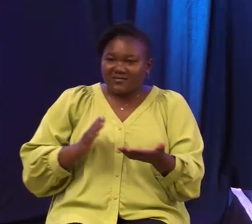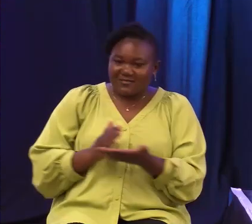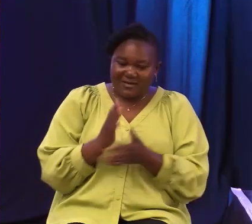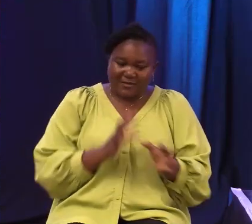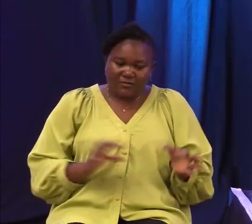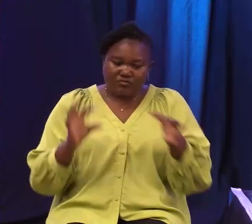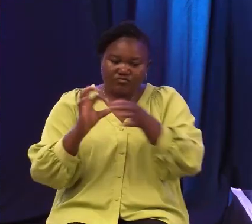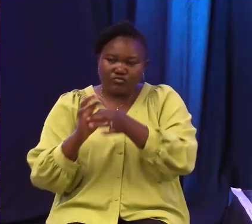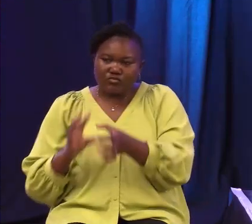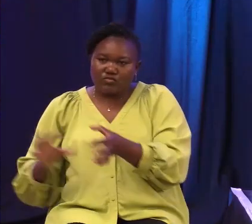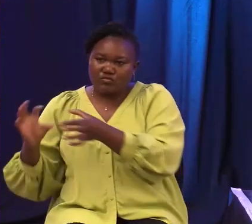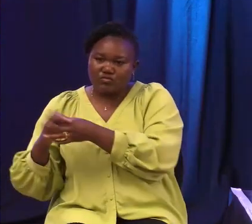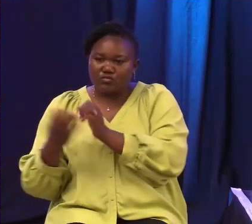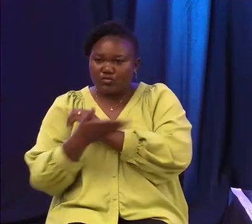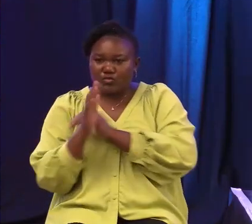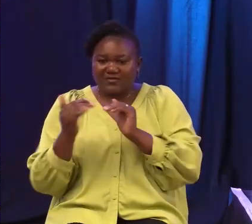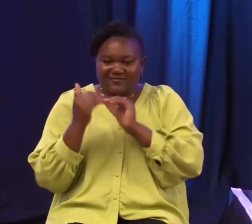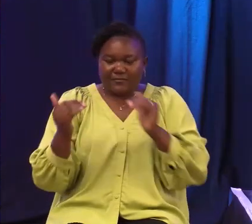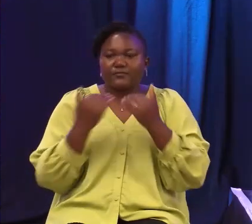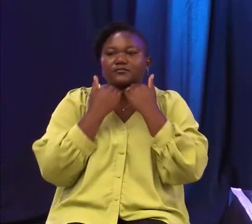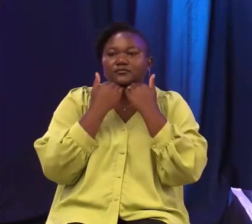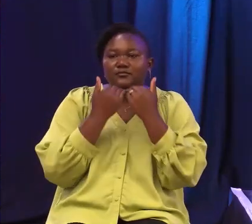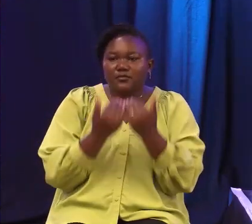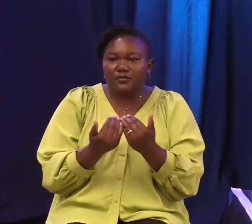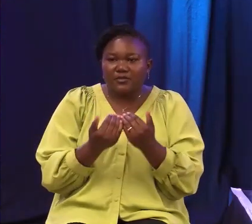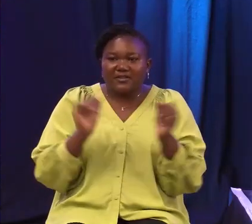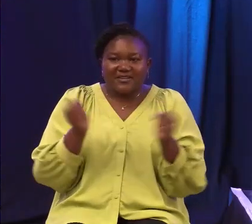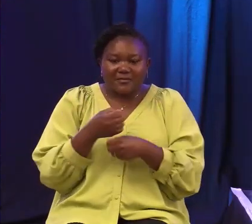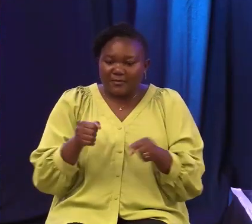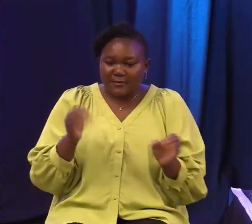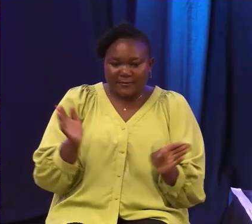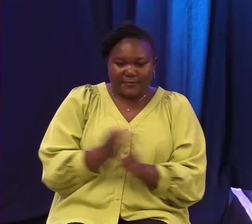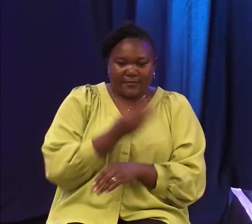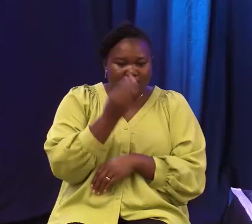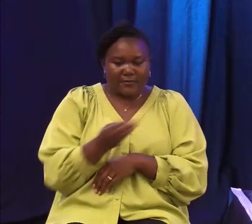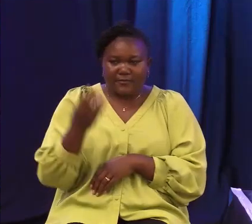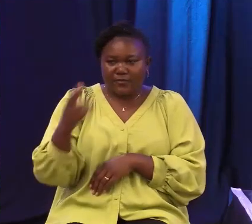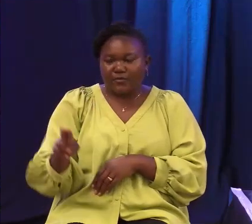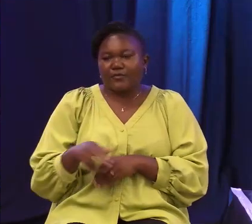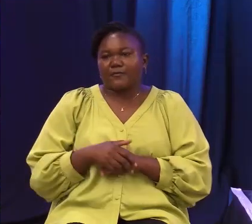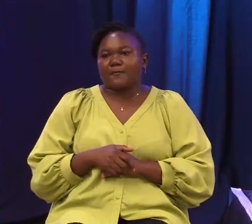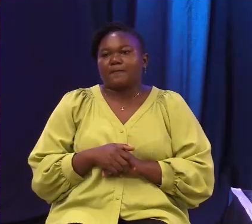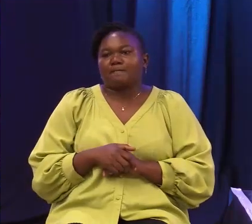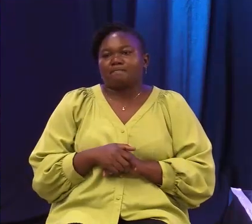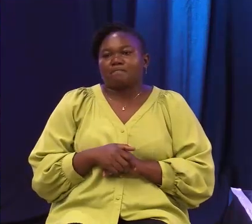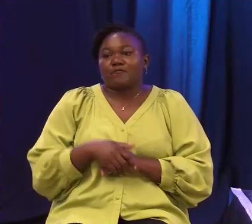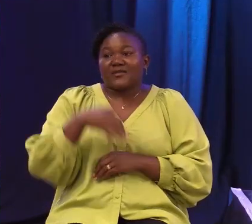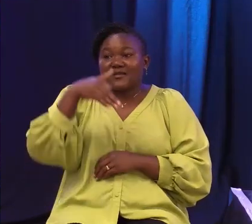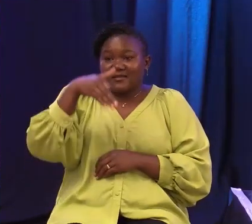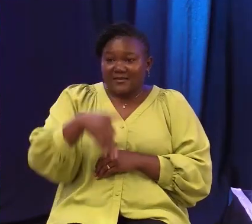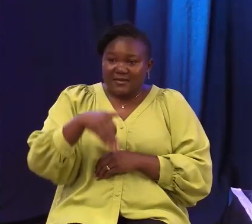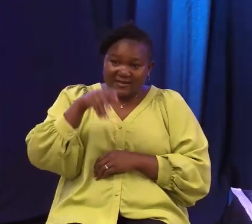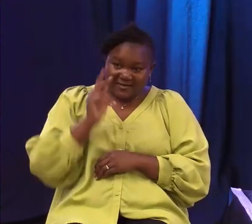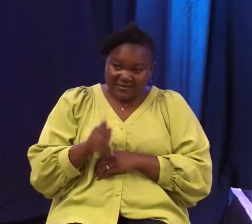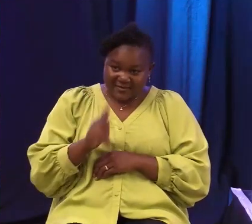connected. They are all equally important, and they cannot be taken away from children. Namibia also